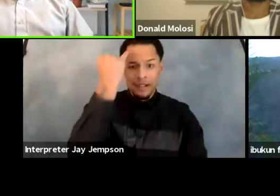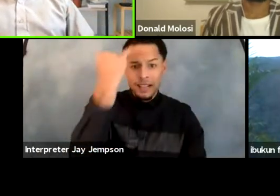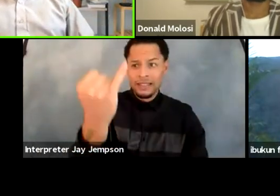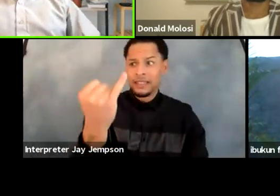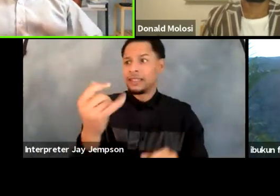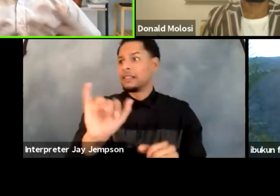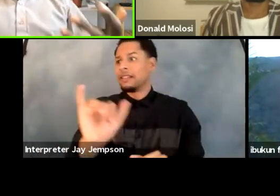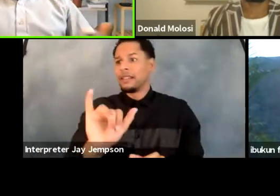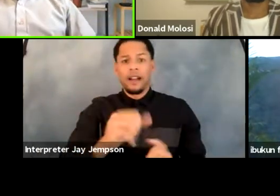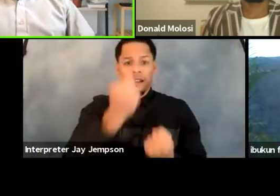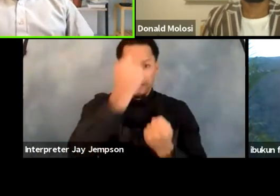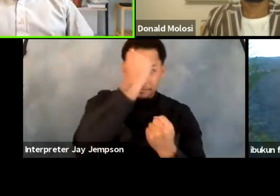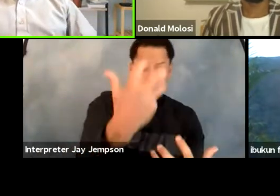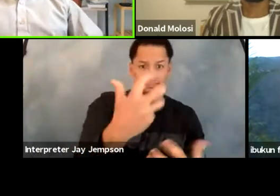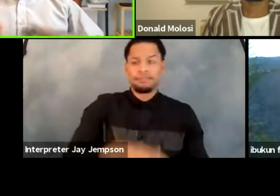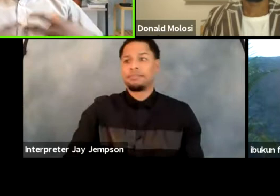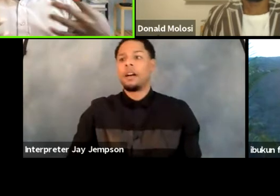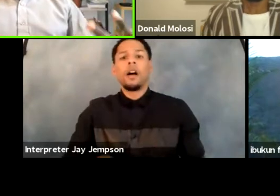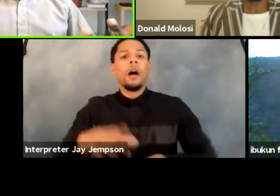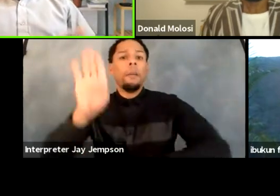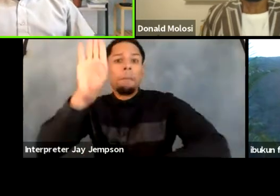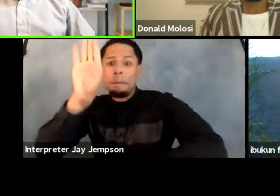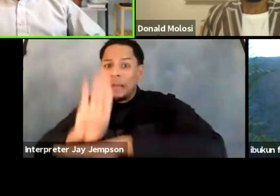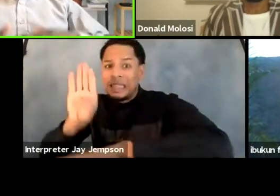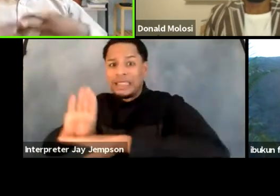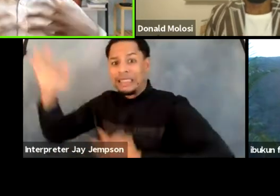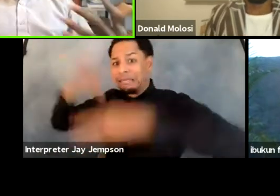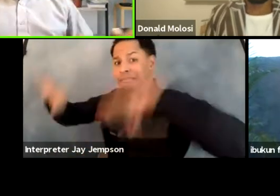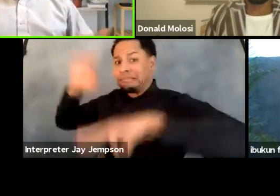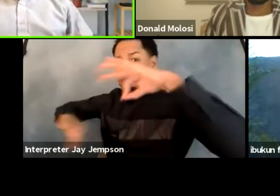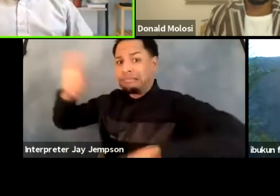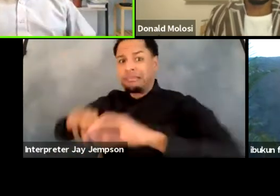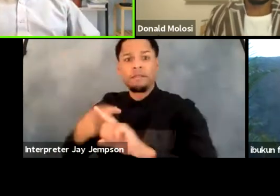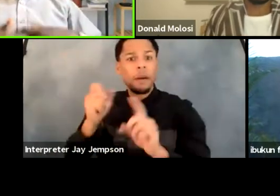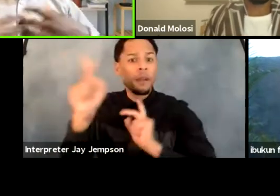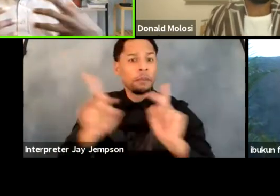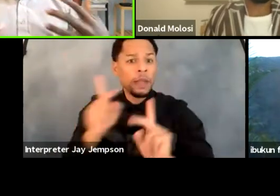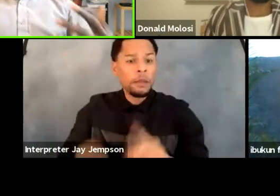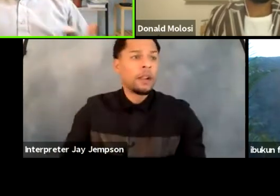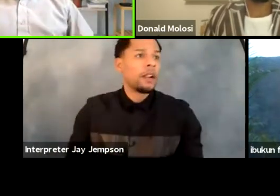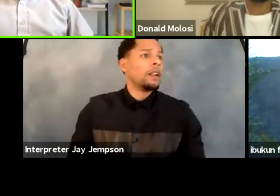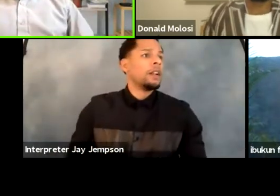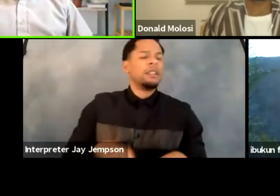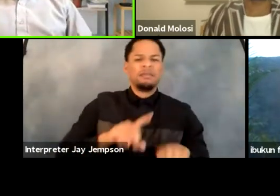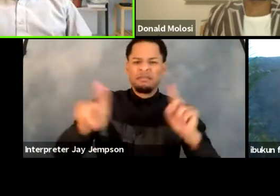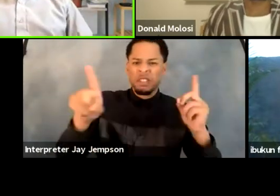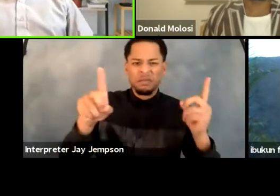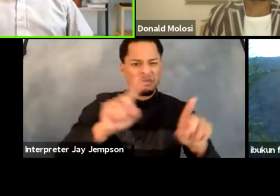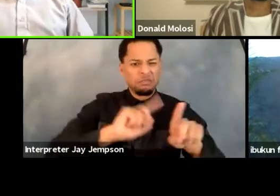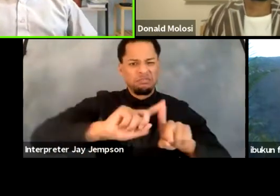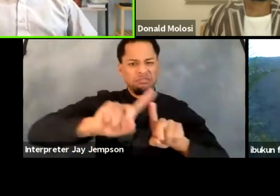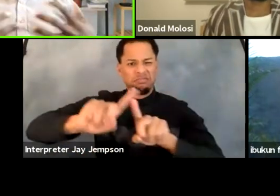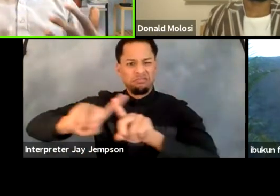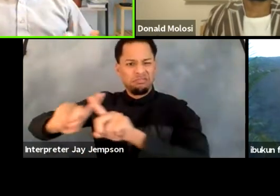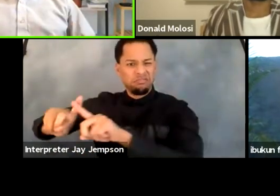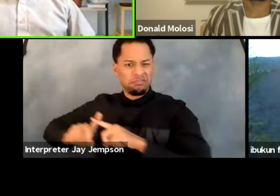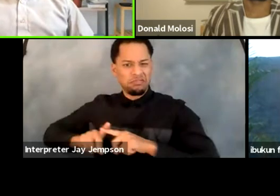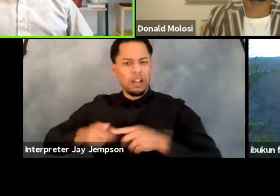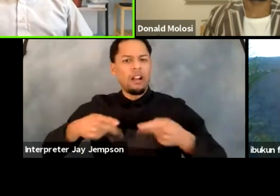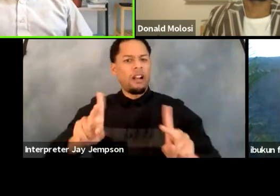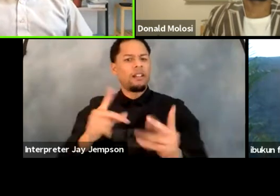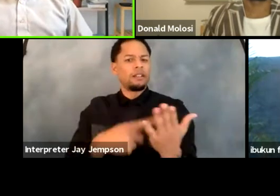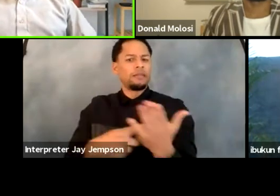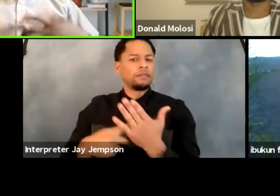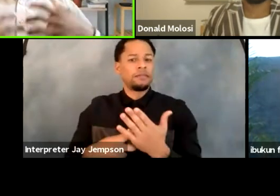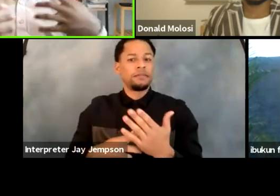colonization, capitalism, representation, ethics, and different things like that. The second